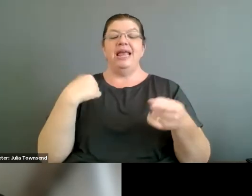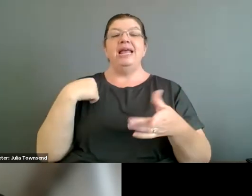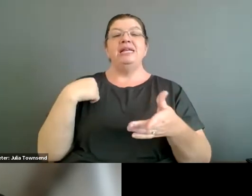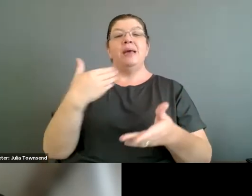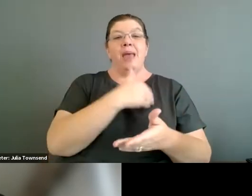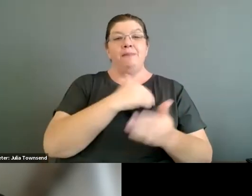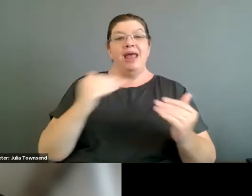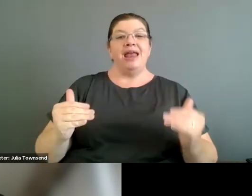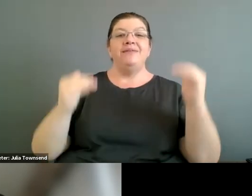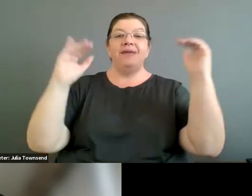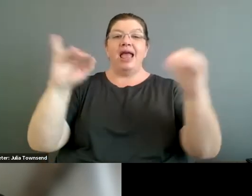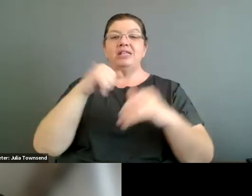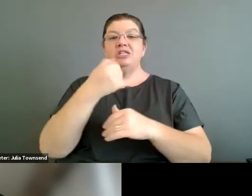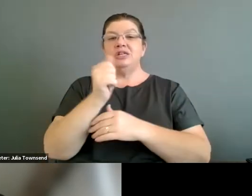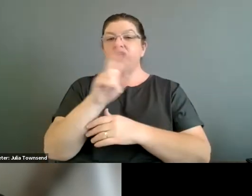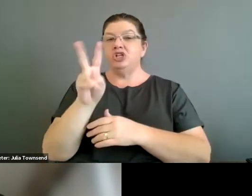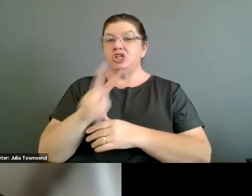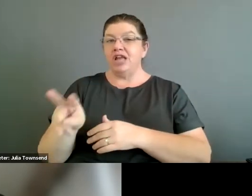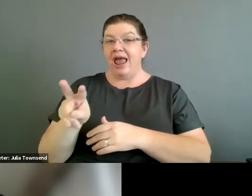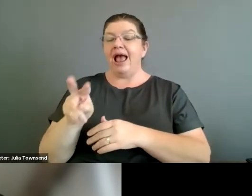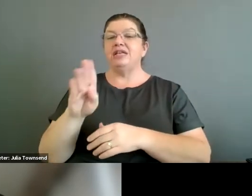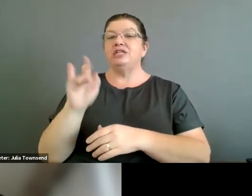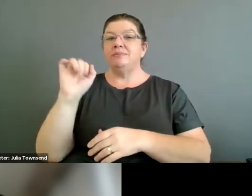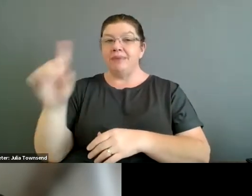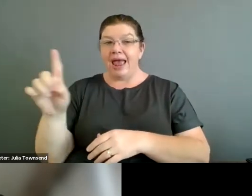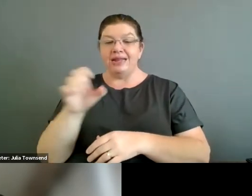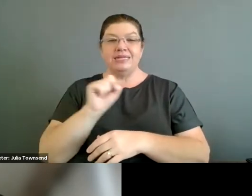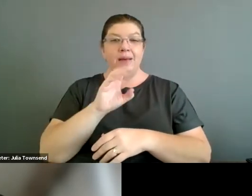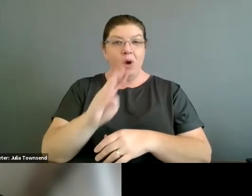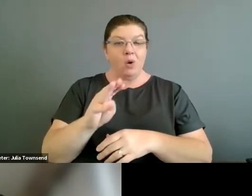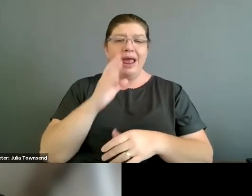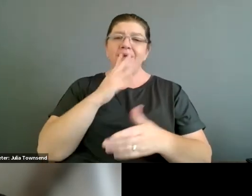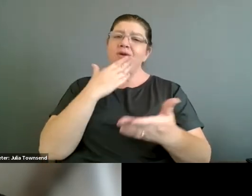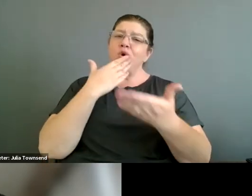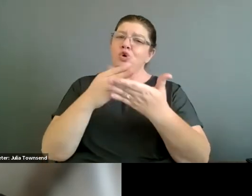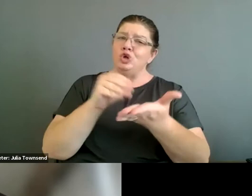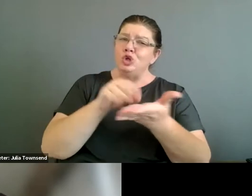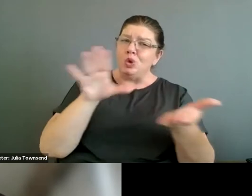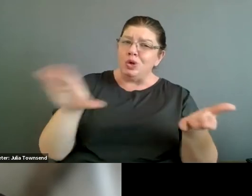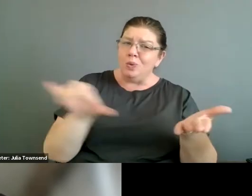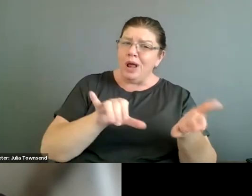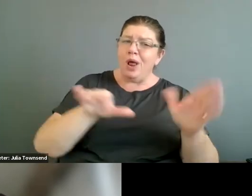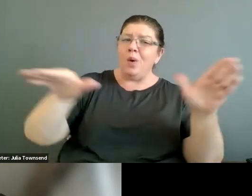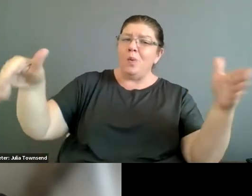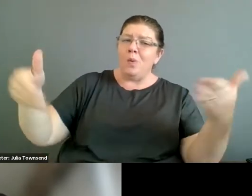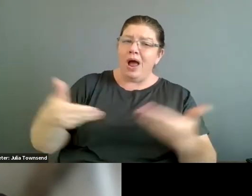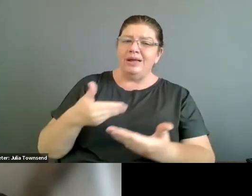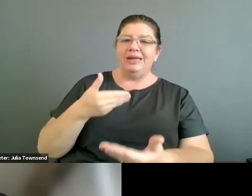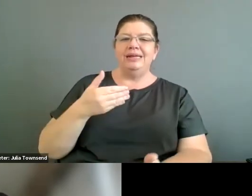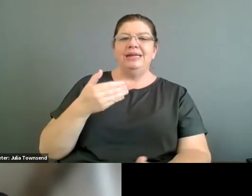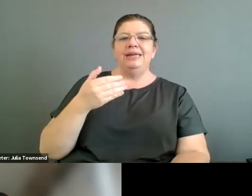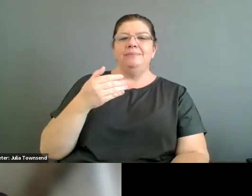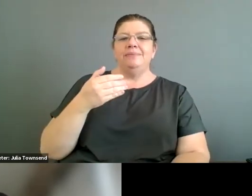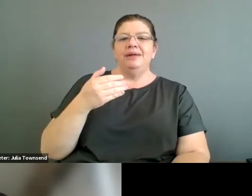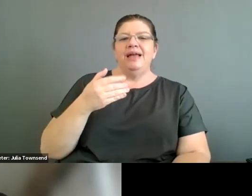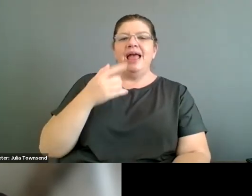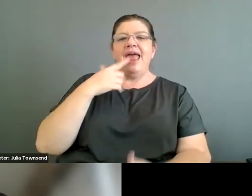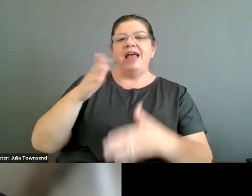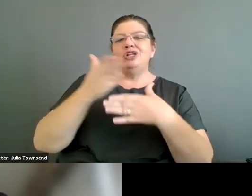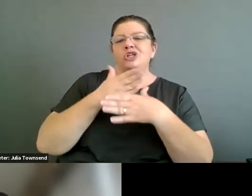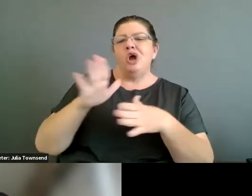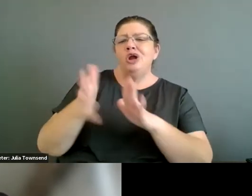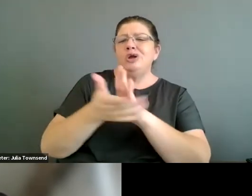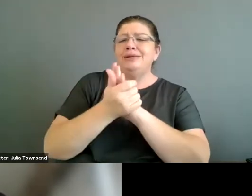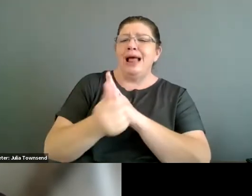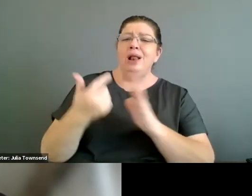Band at San Marcos and is a very, very good student as well. Welcome, Eliel, and please share your talent with